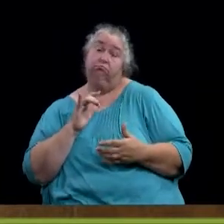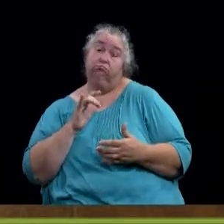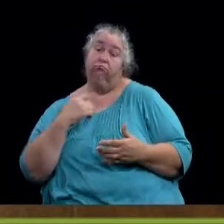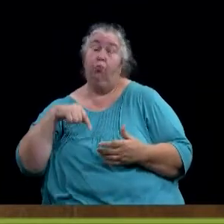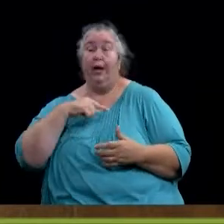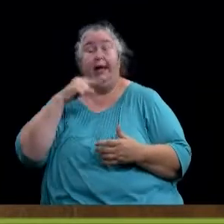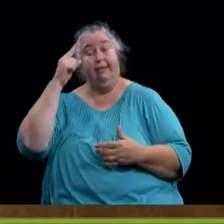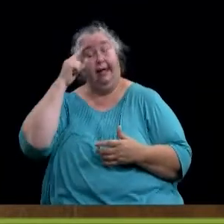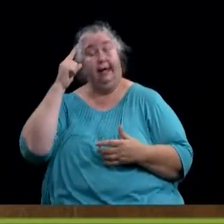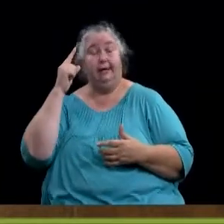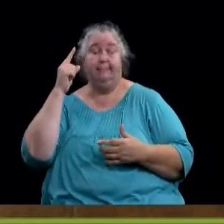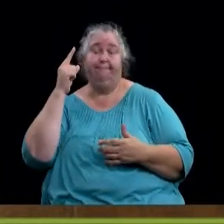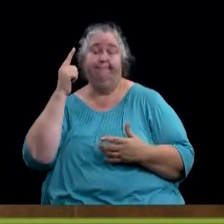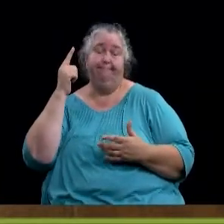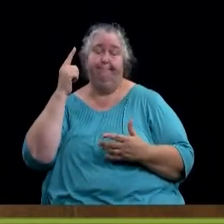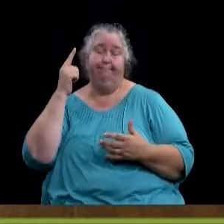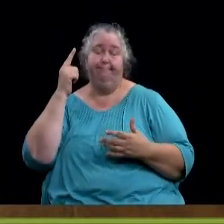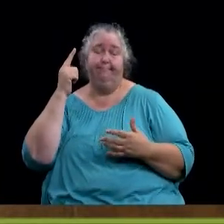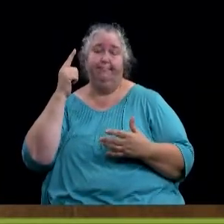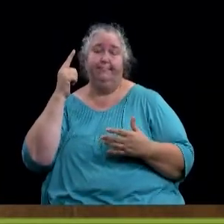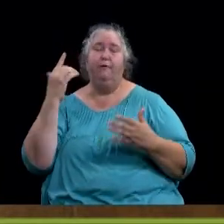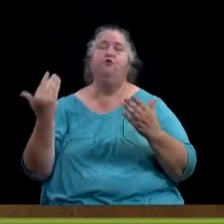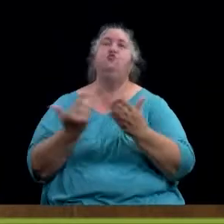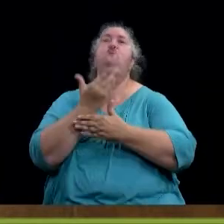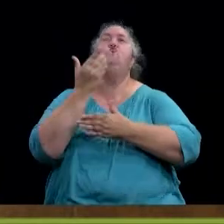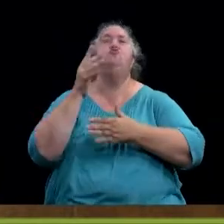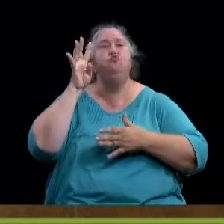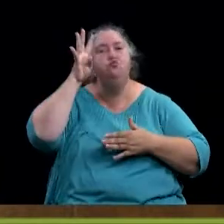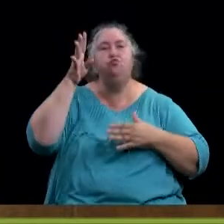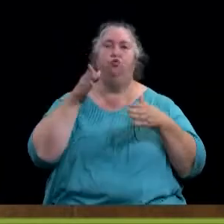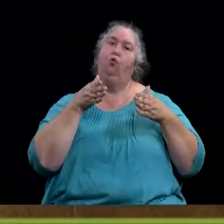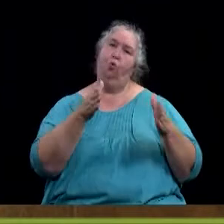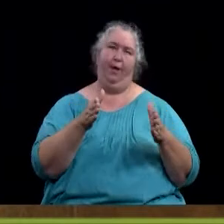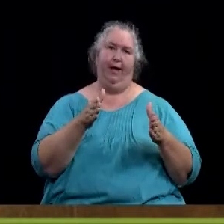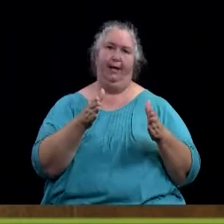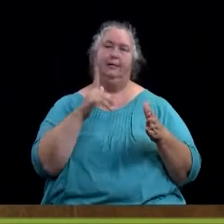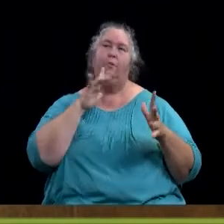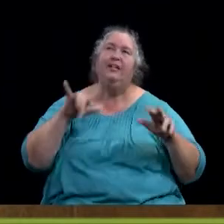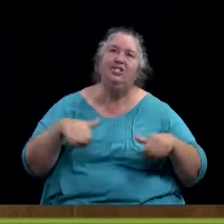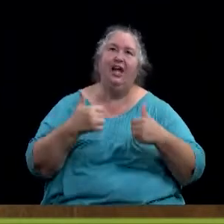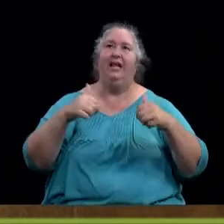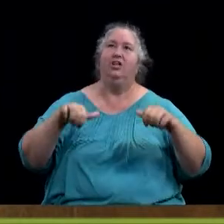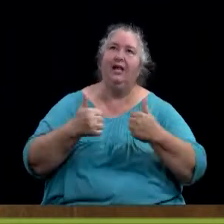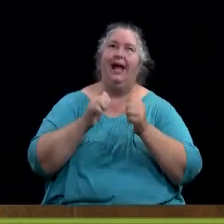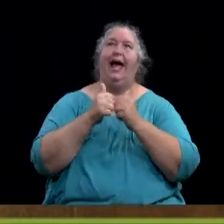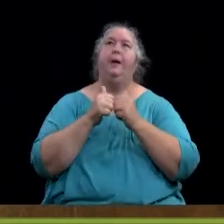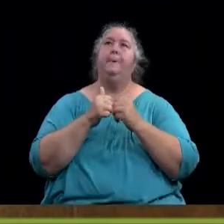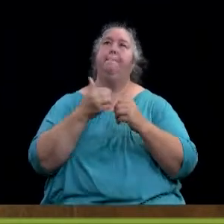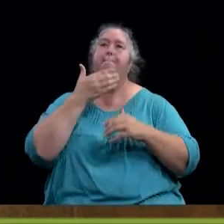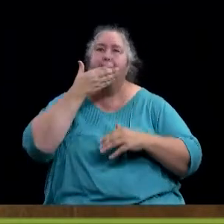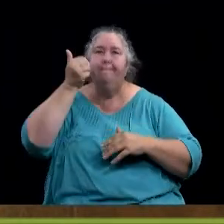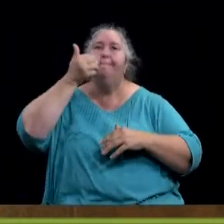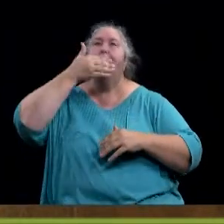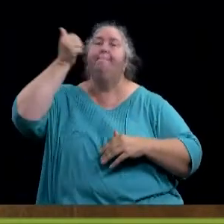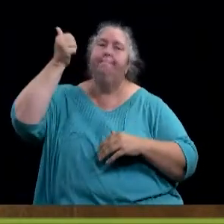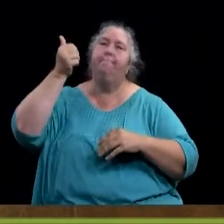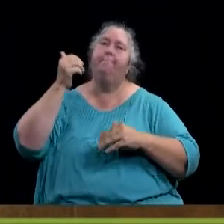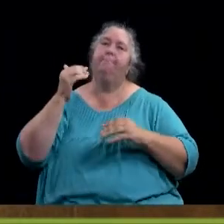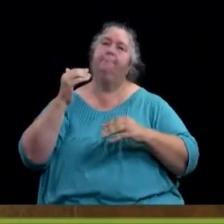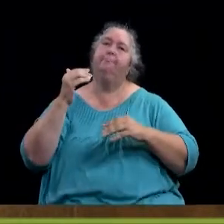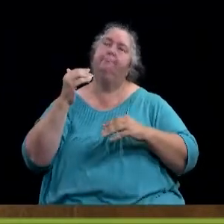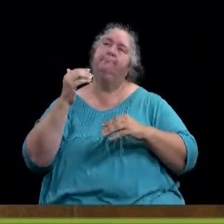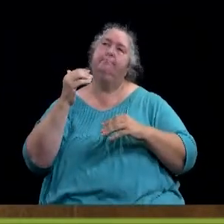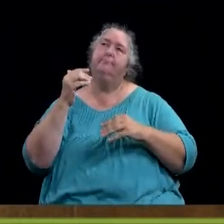in the future about how we continue this progress. But we are most certainly very pleased and supportive of this